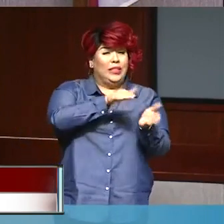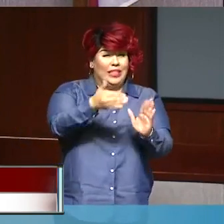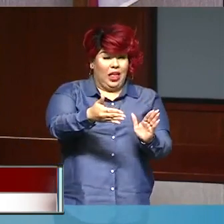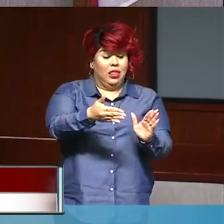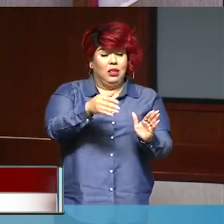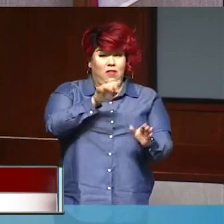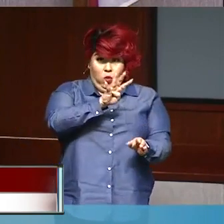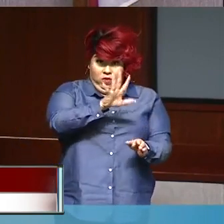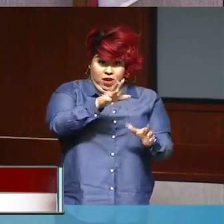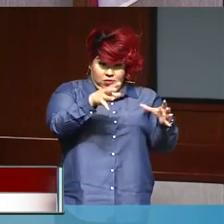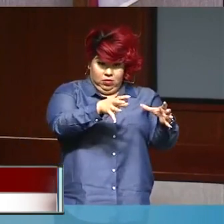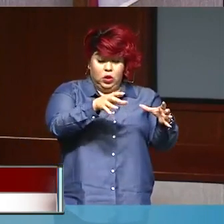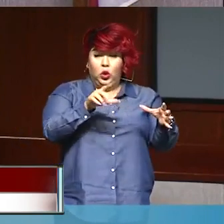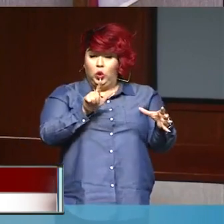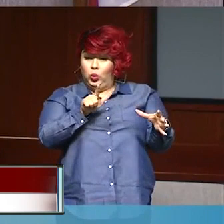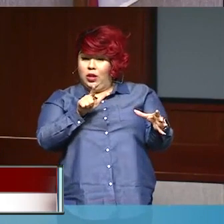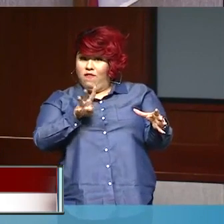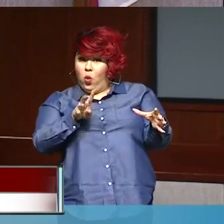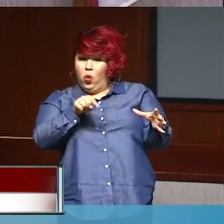which are